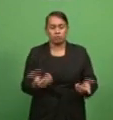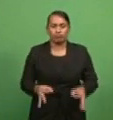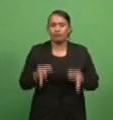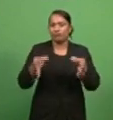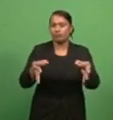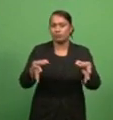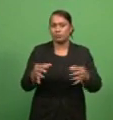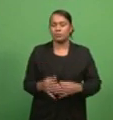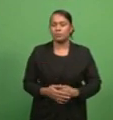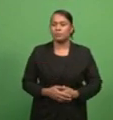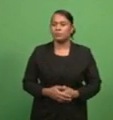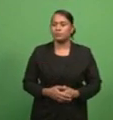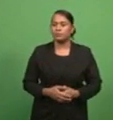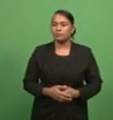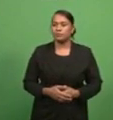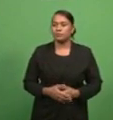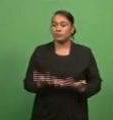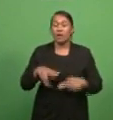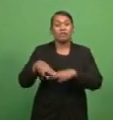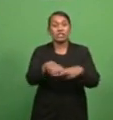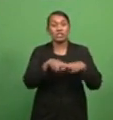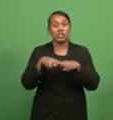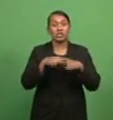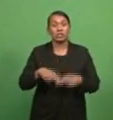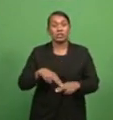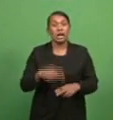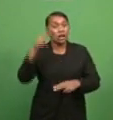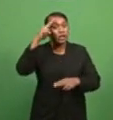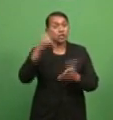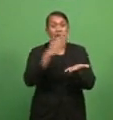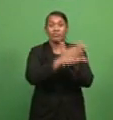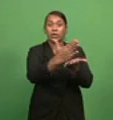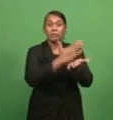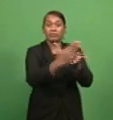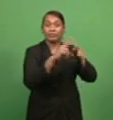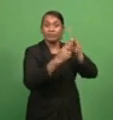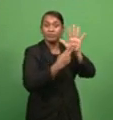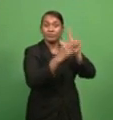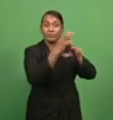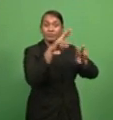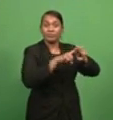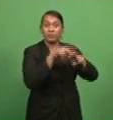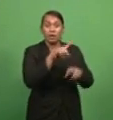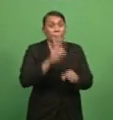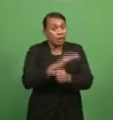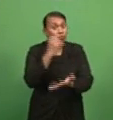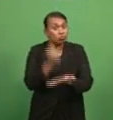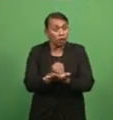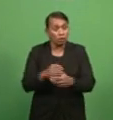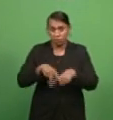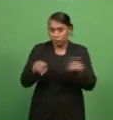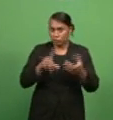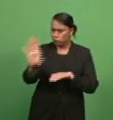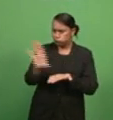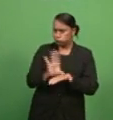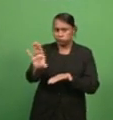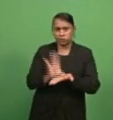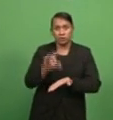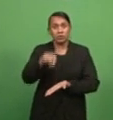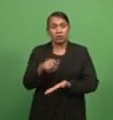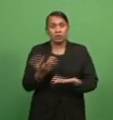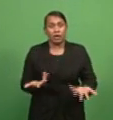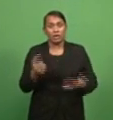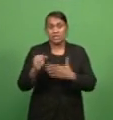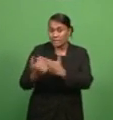The Fiji National Provident Fund has assured that members' retirement funds are still safe despite withdrawals under the COVID-19